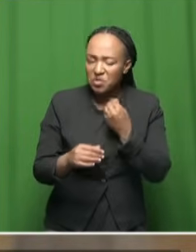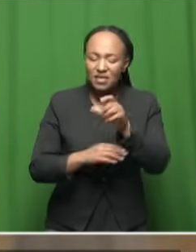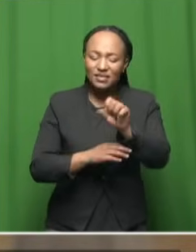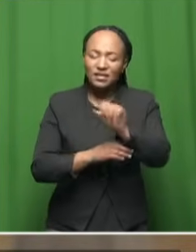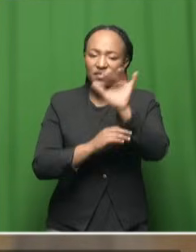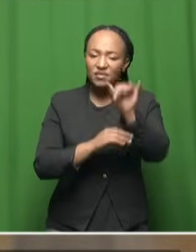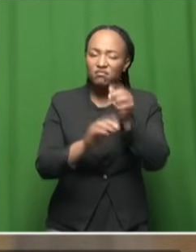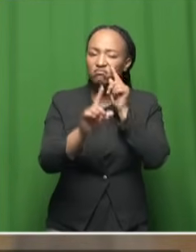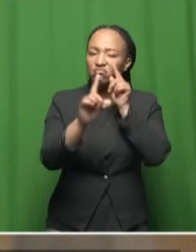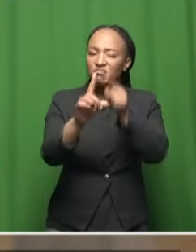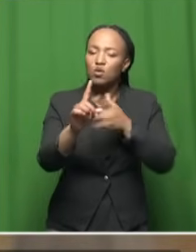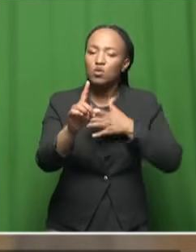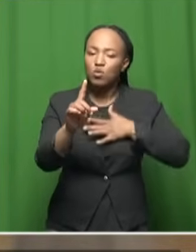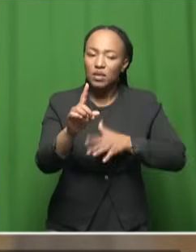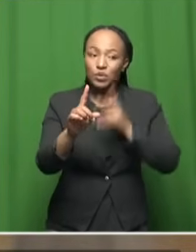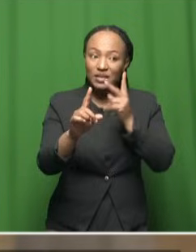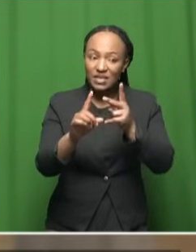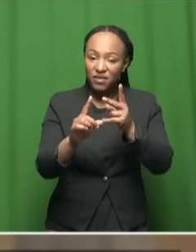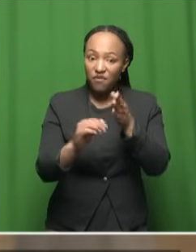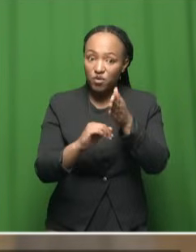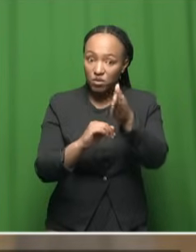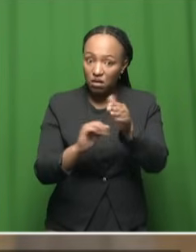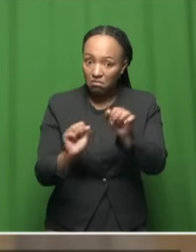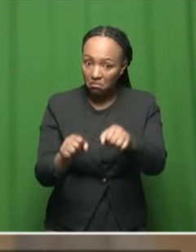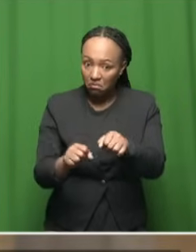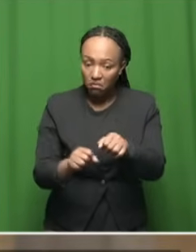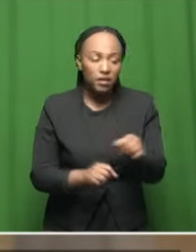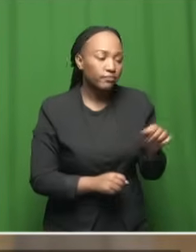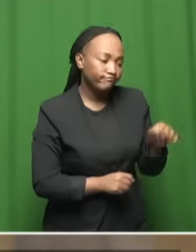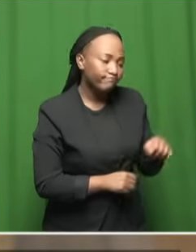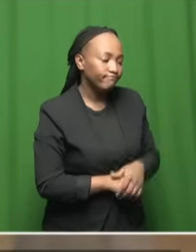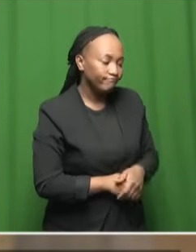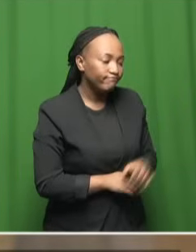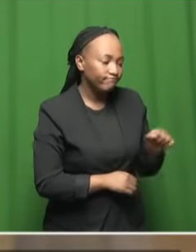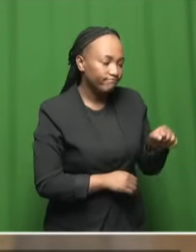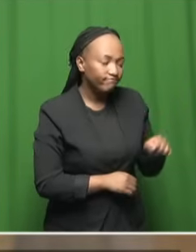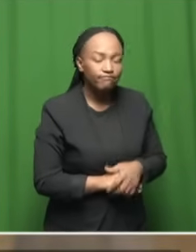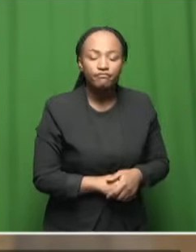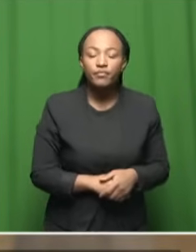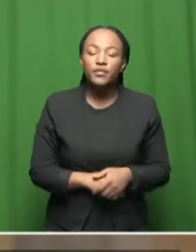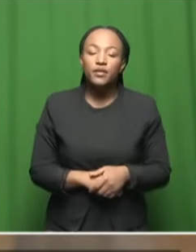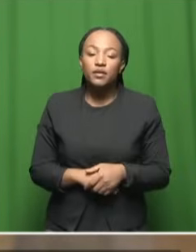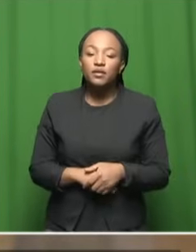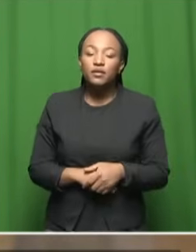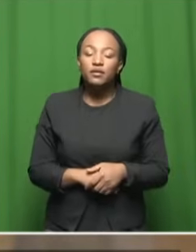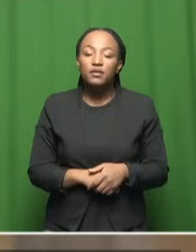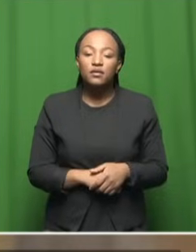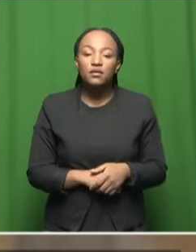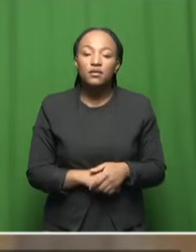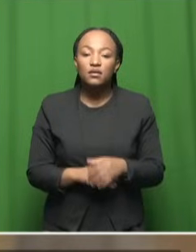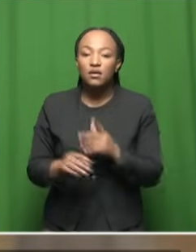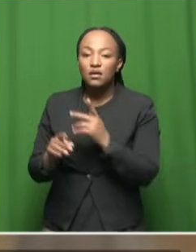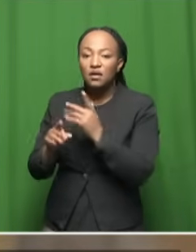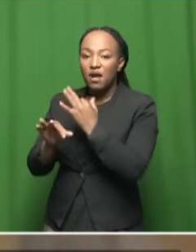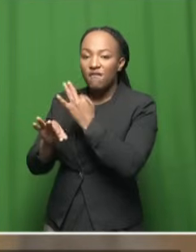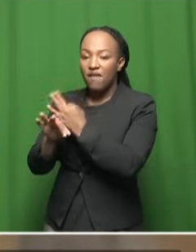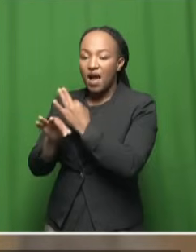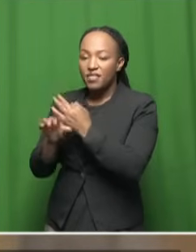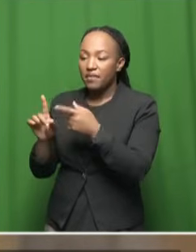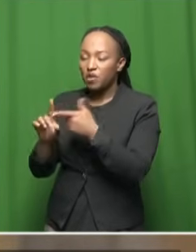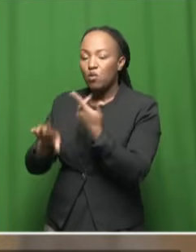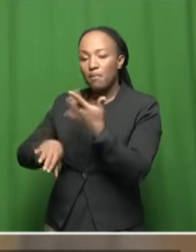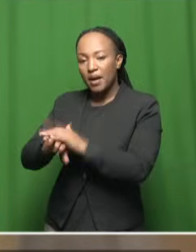you would like to see in the future. Mm-hmm. Certainly. We know your late father as the